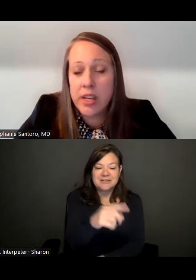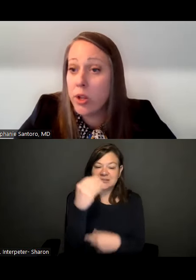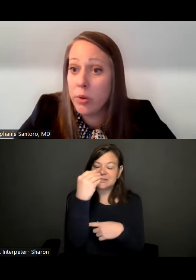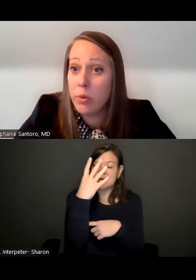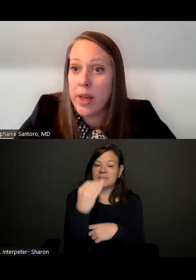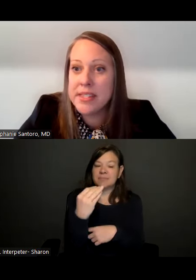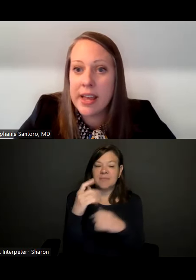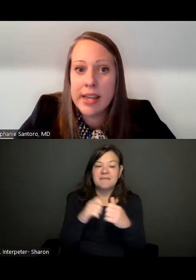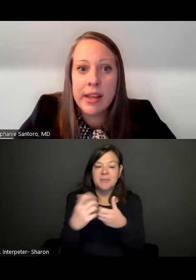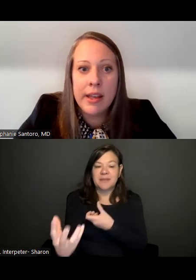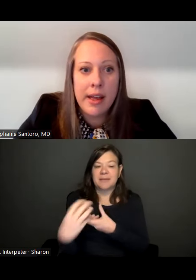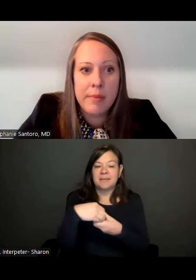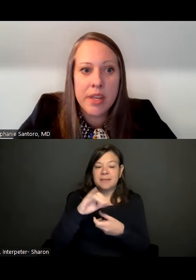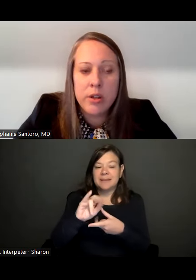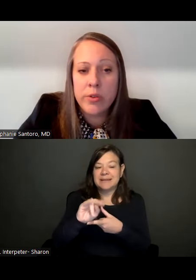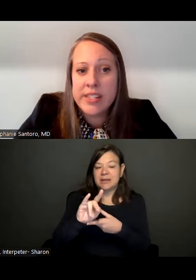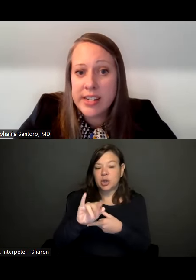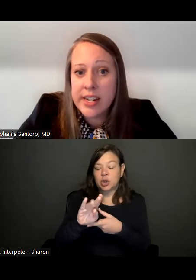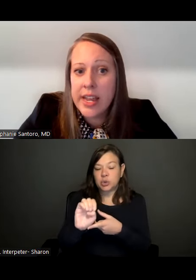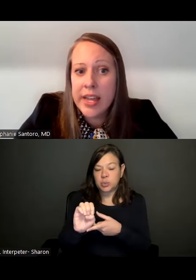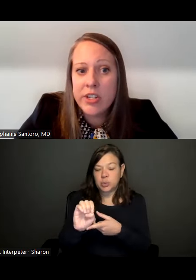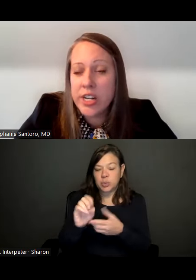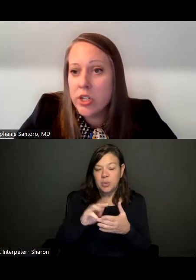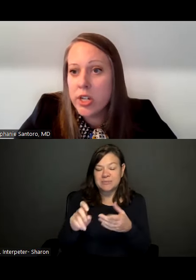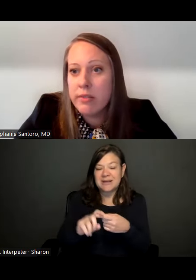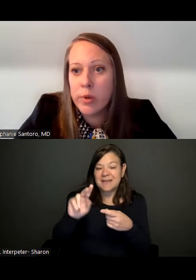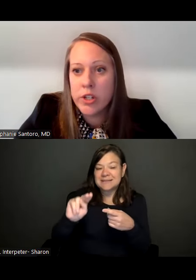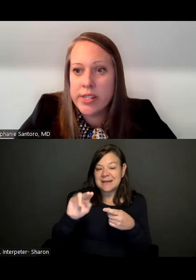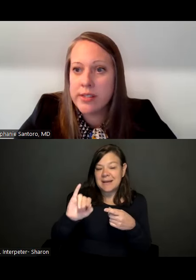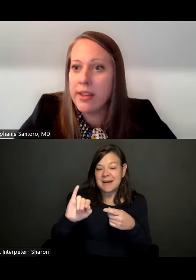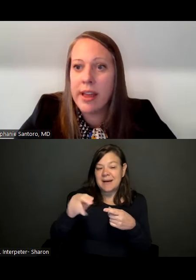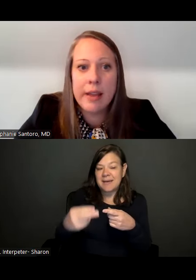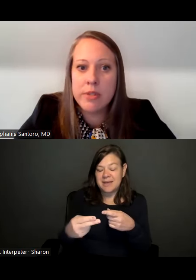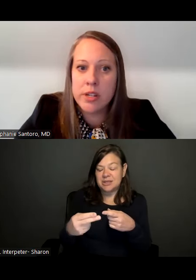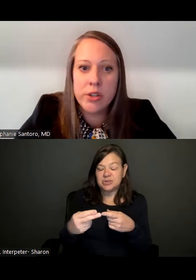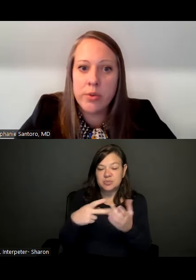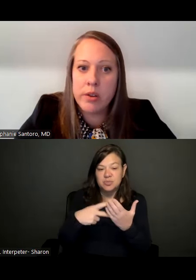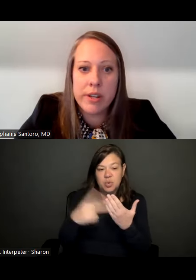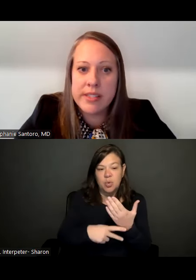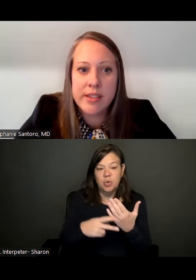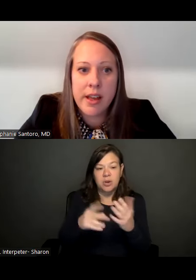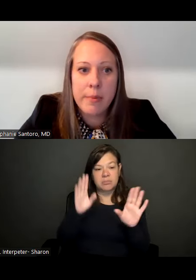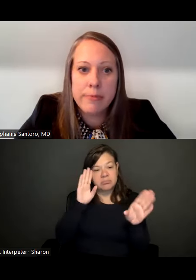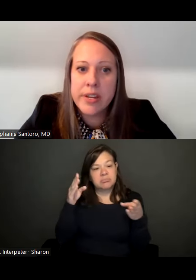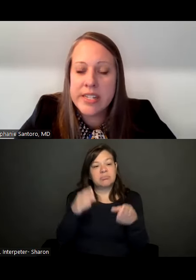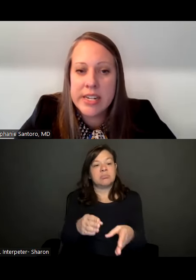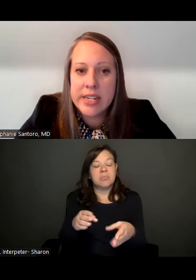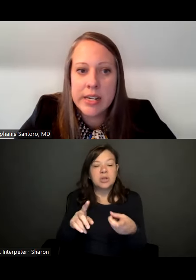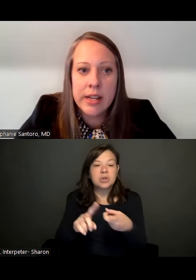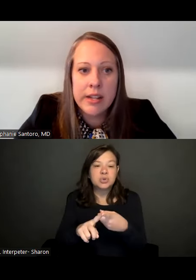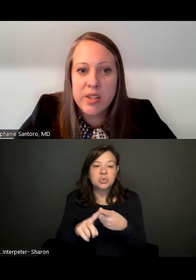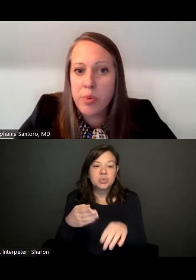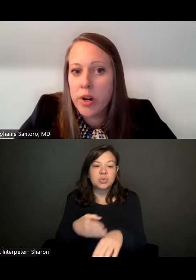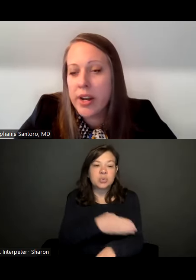from the Include website. Include is an NIH initiative, which is aimed to increase funding